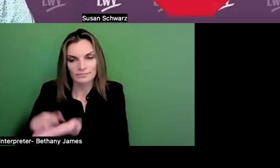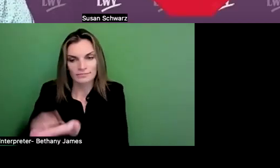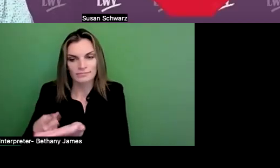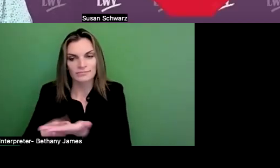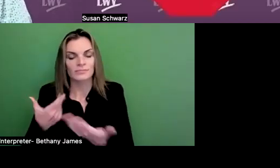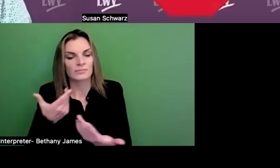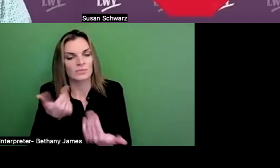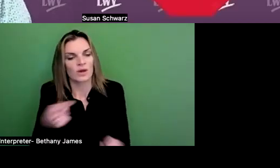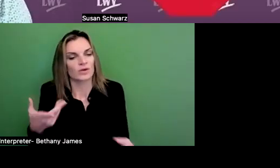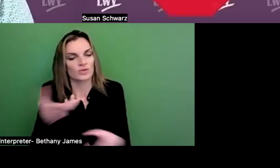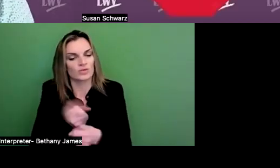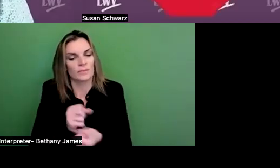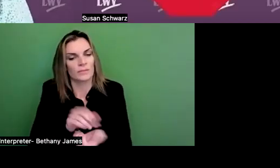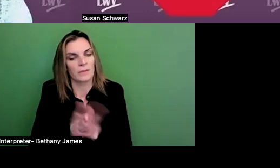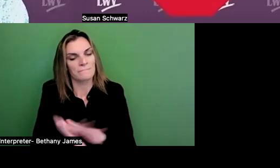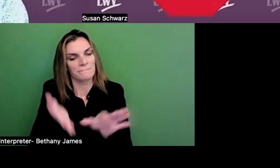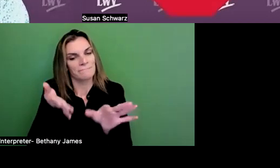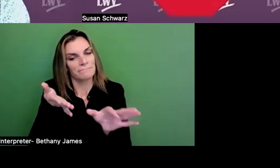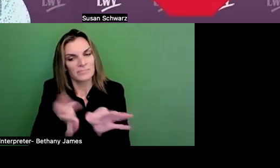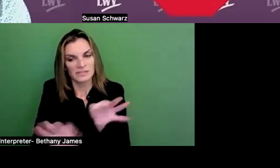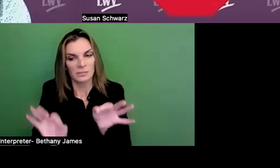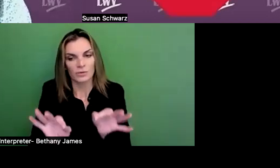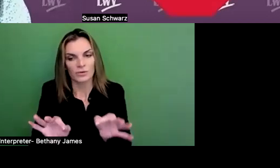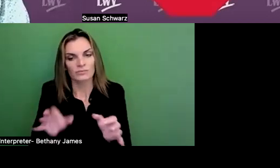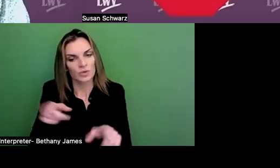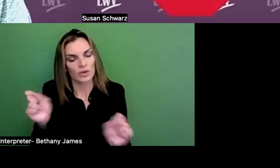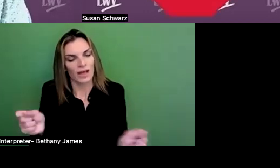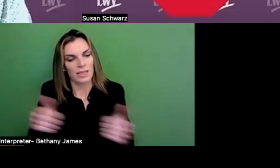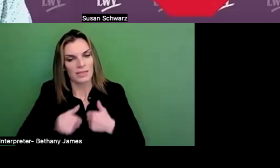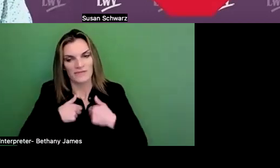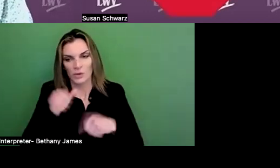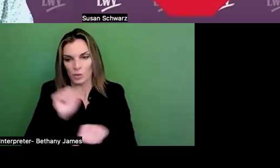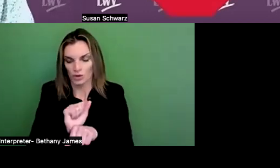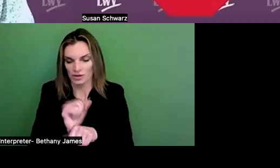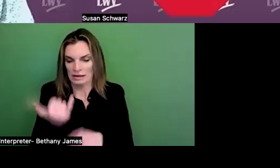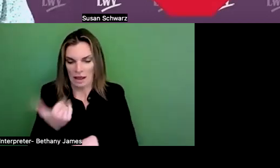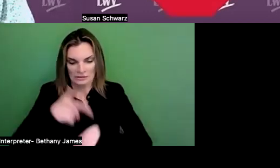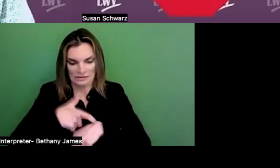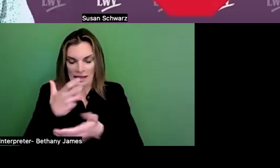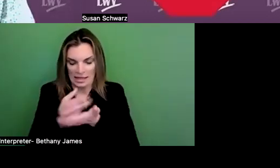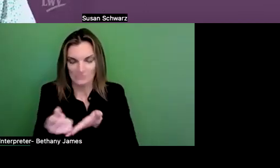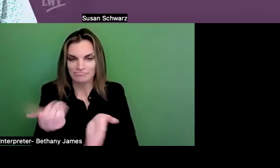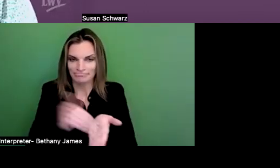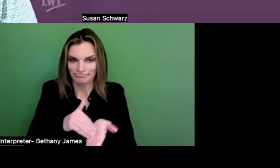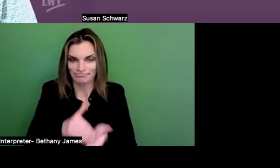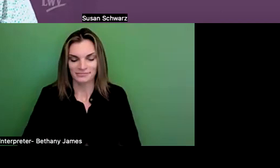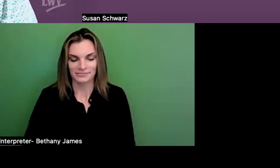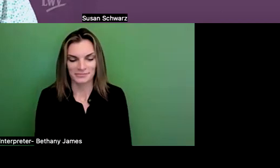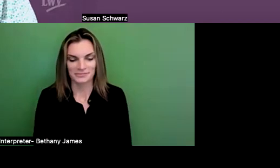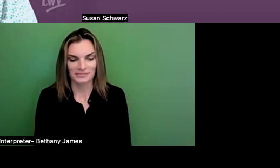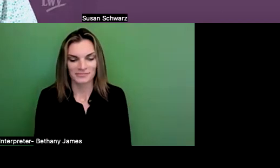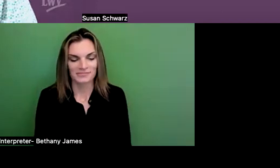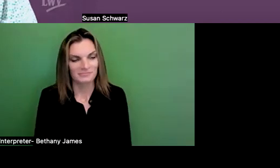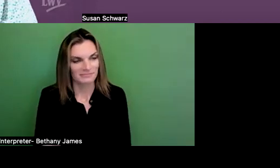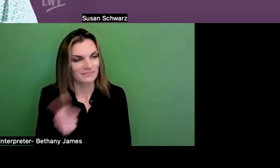simpler in Dobbs Ferry to live and work. And again, I got the stop button. Thank you. Thank you. Mr. Manley, the